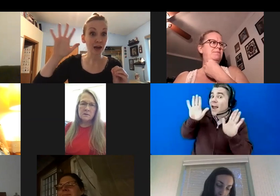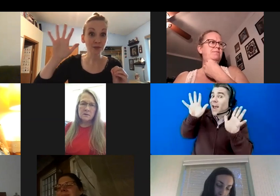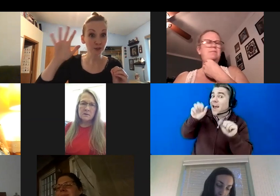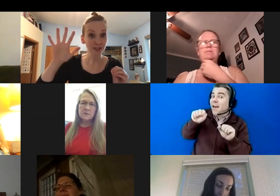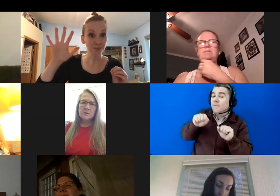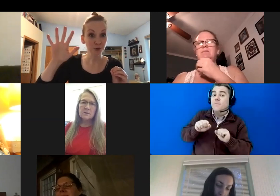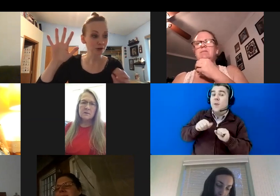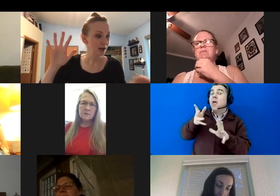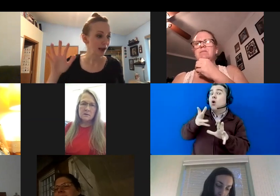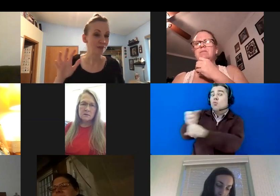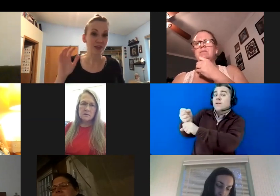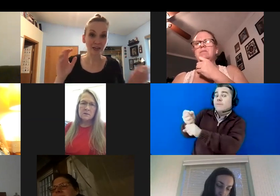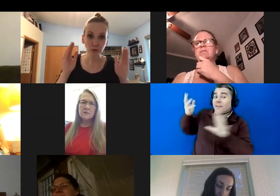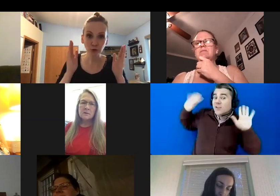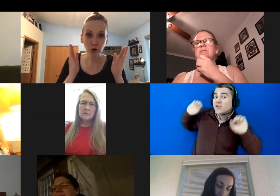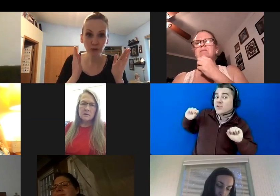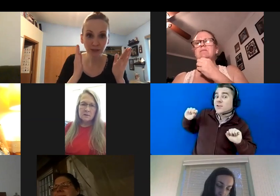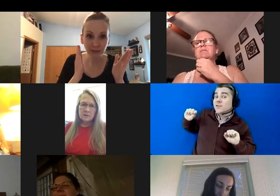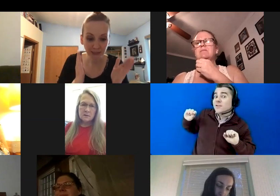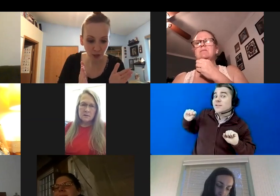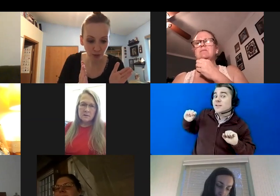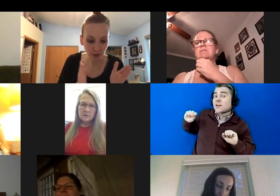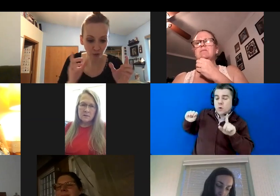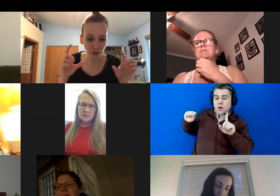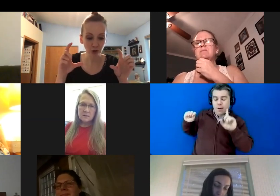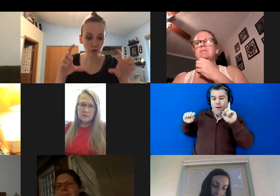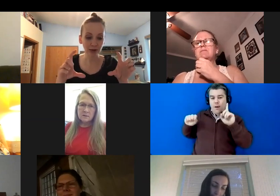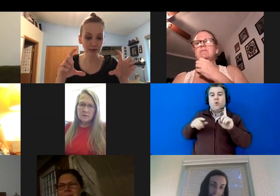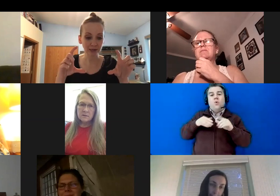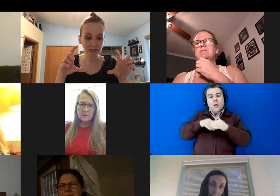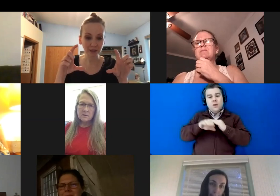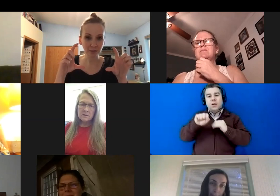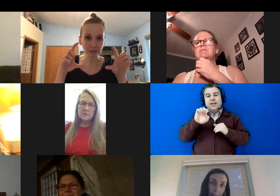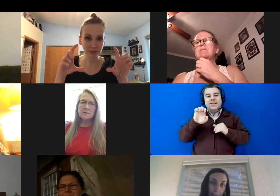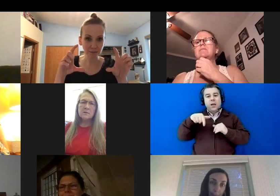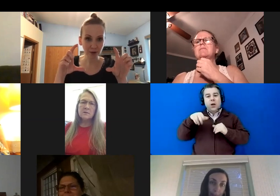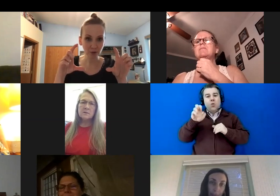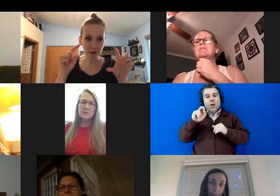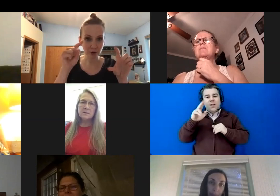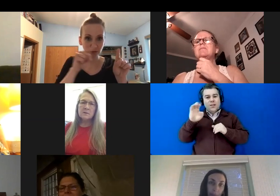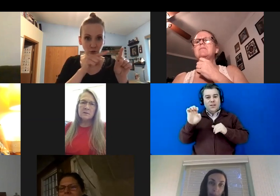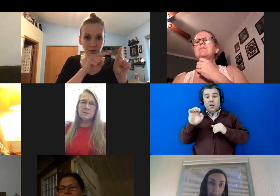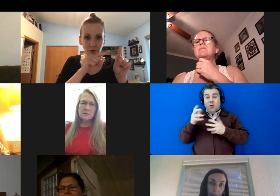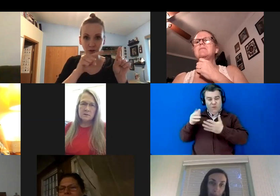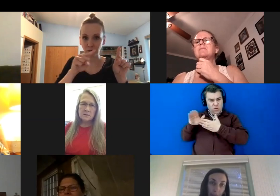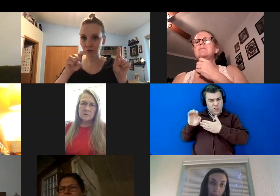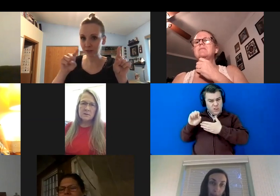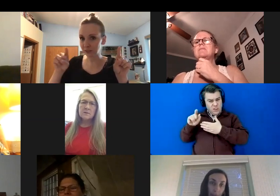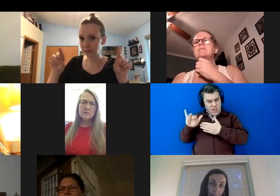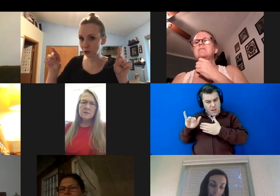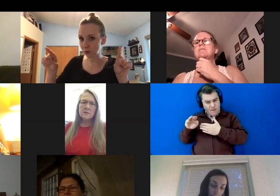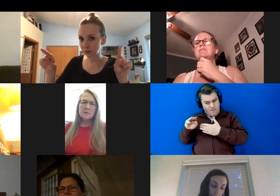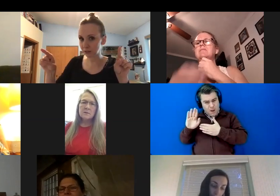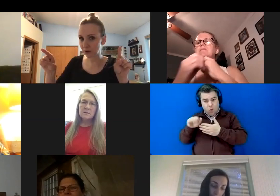they got their sample, and that's when you go into the sequence. You can look, okay, did I send them slim microbiome? So I'm going to follow